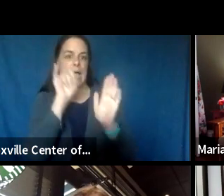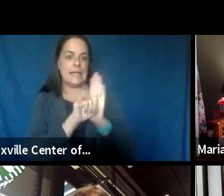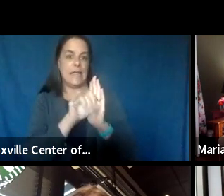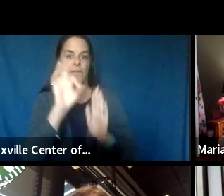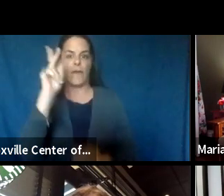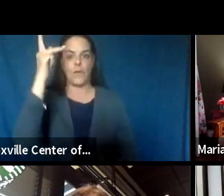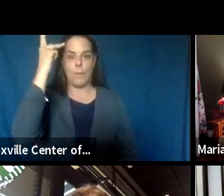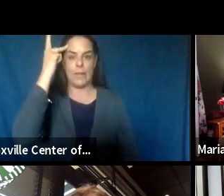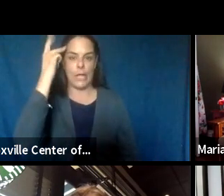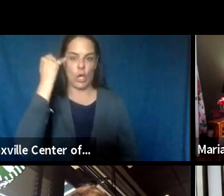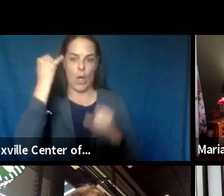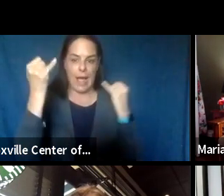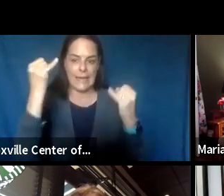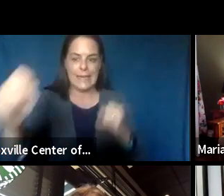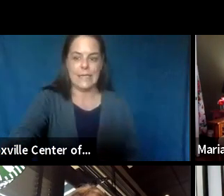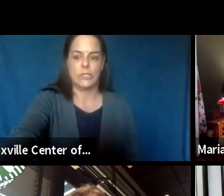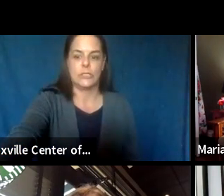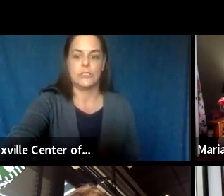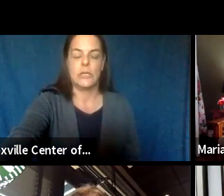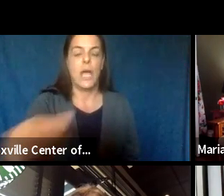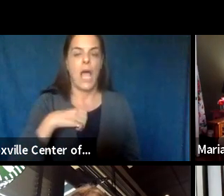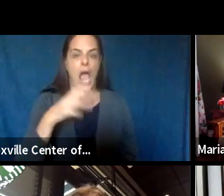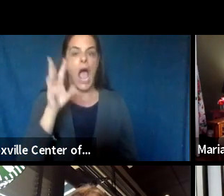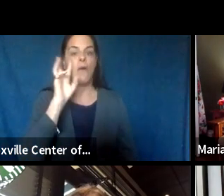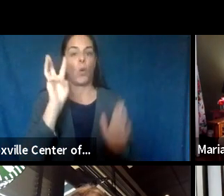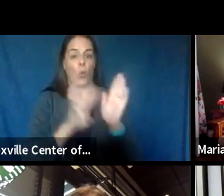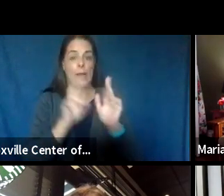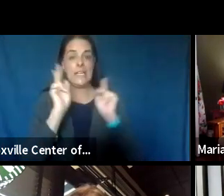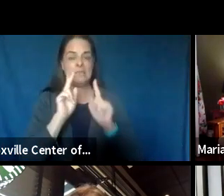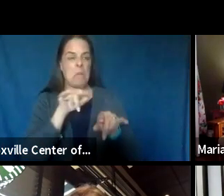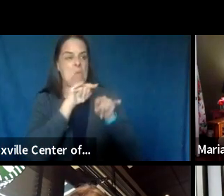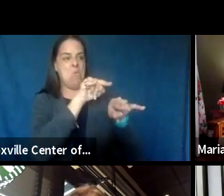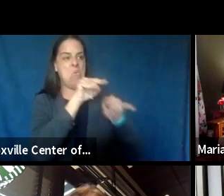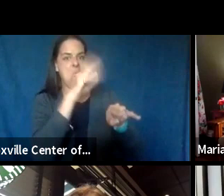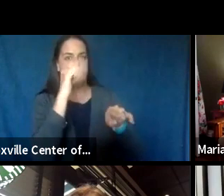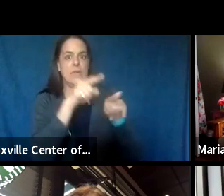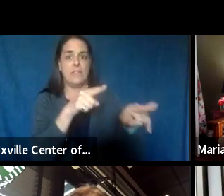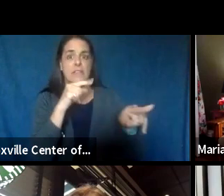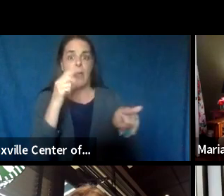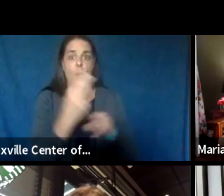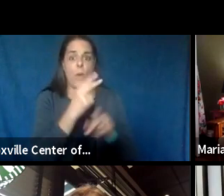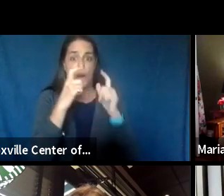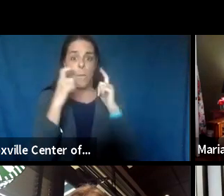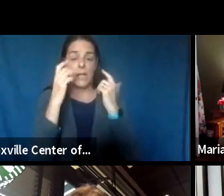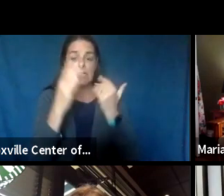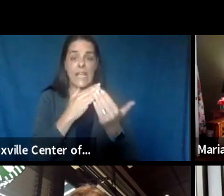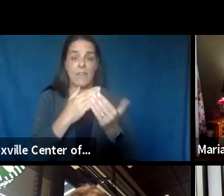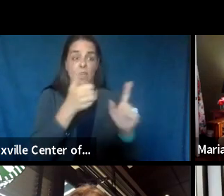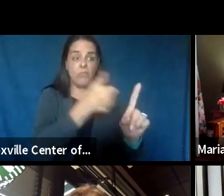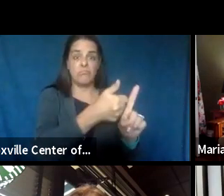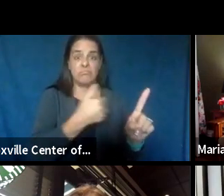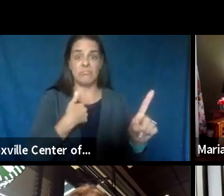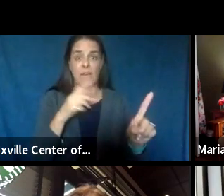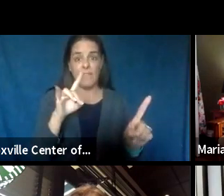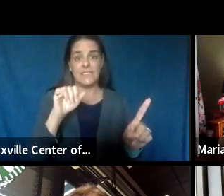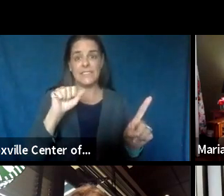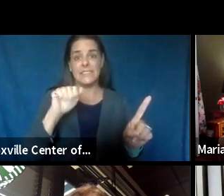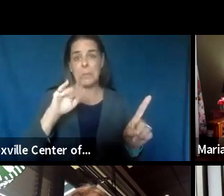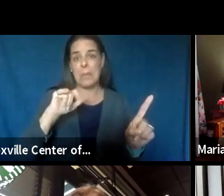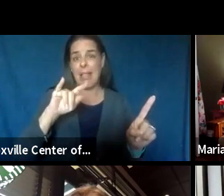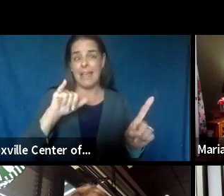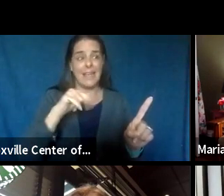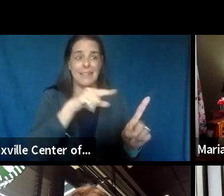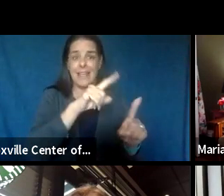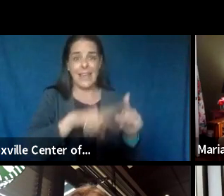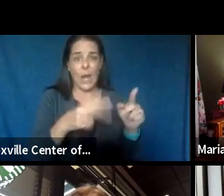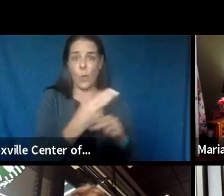political ideology. I have witnessed people berated for not wearing a mask, even though that person suffered from a disability that prevented them from wearing one.